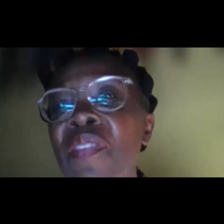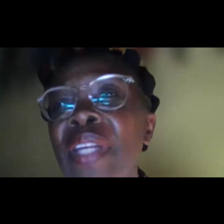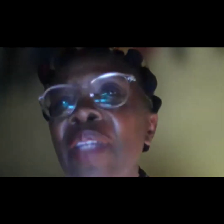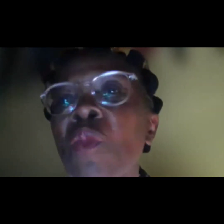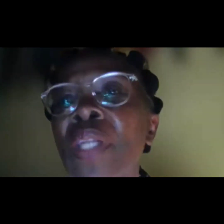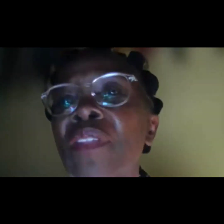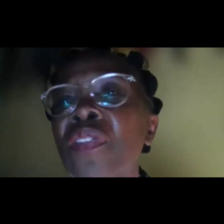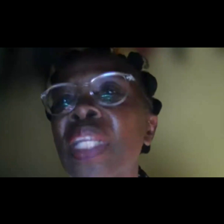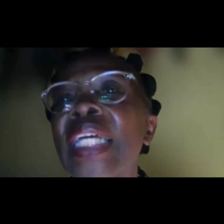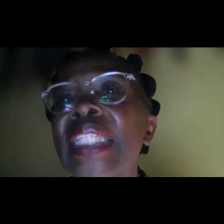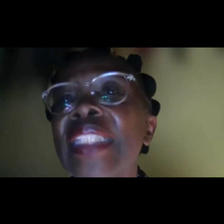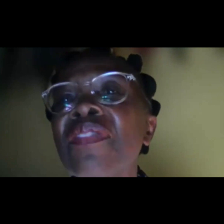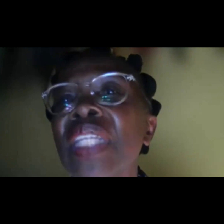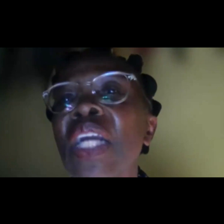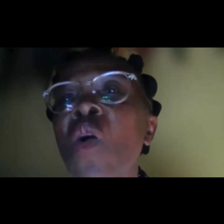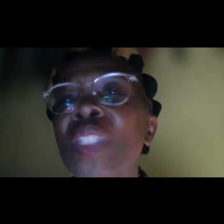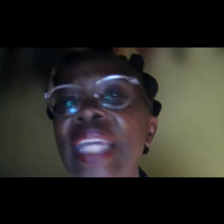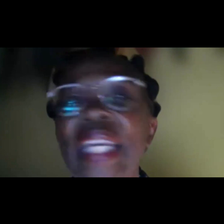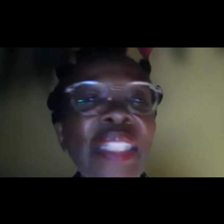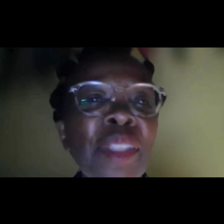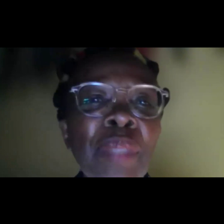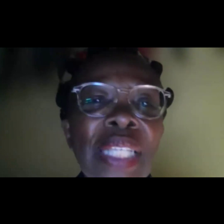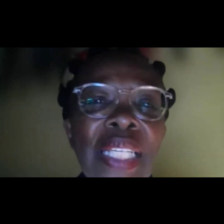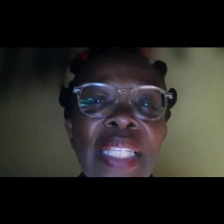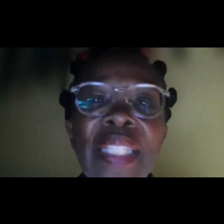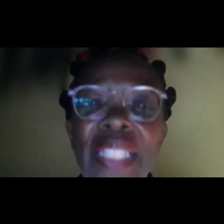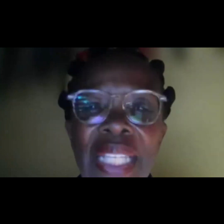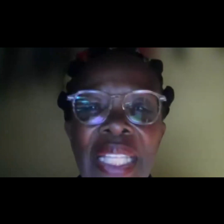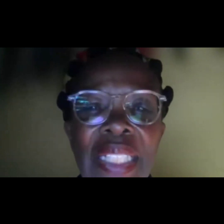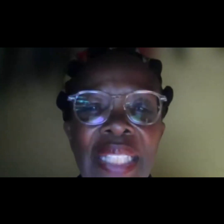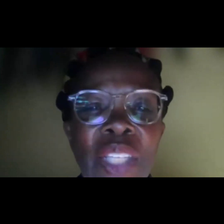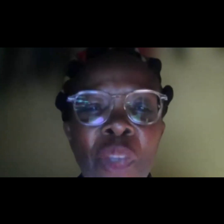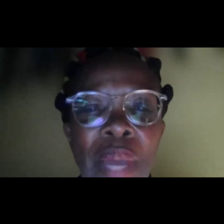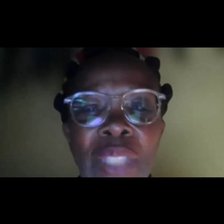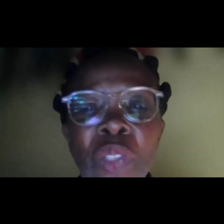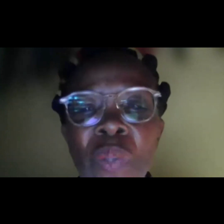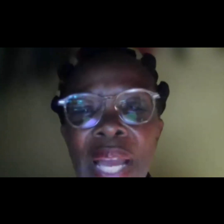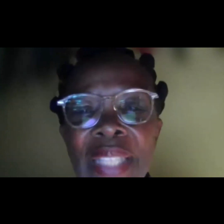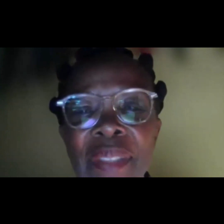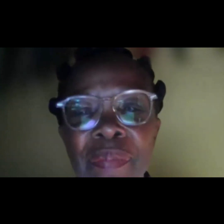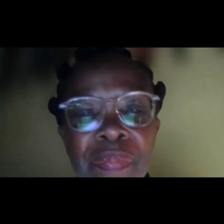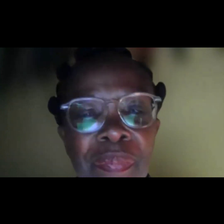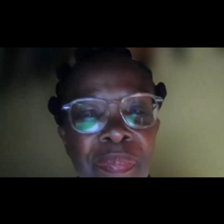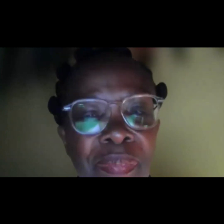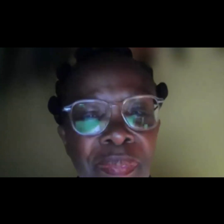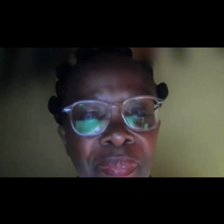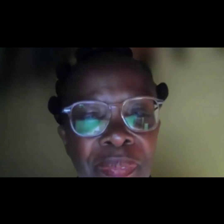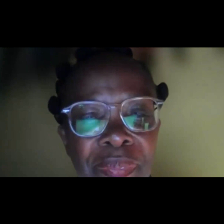and have a very wonderful evening or day that is beginning. Thank you. Back to you, Anne.